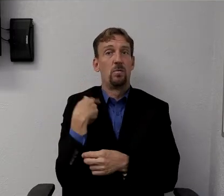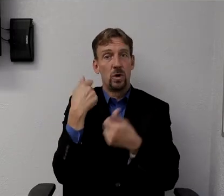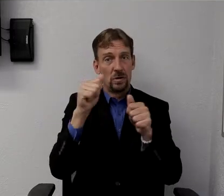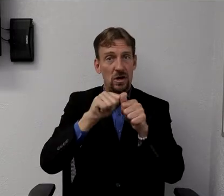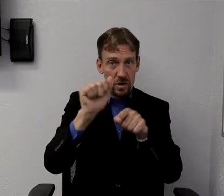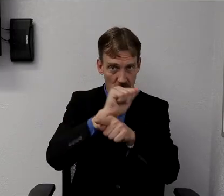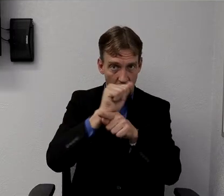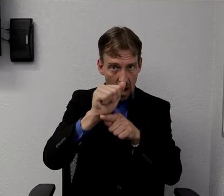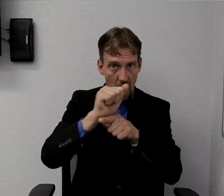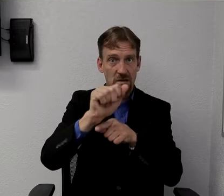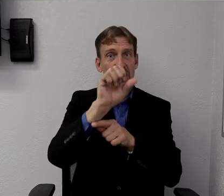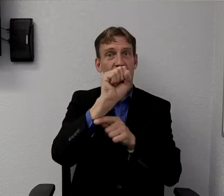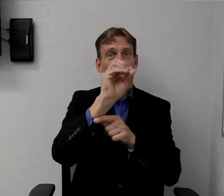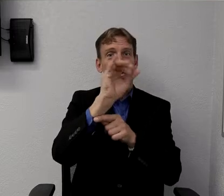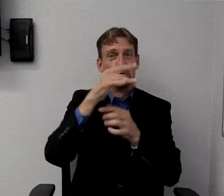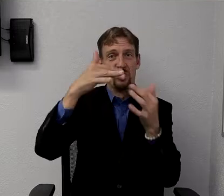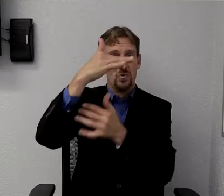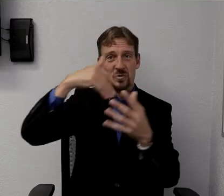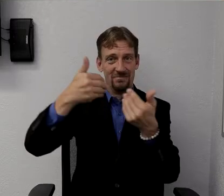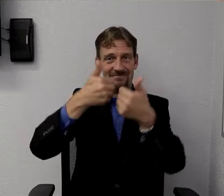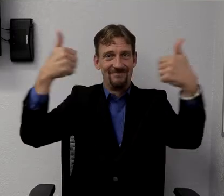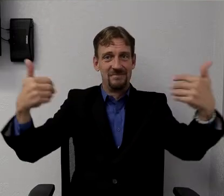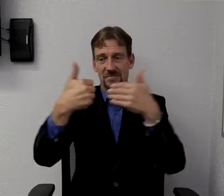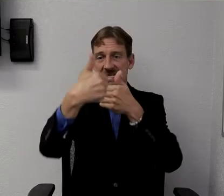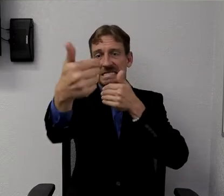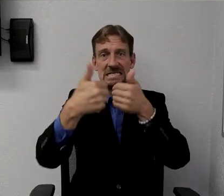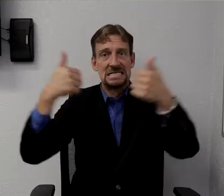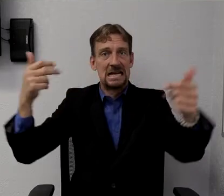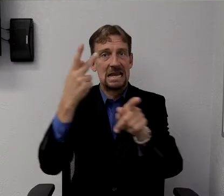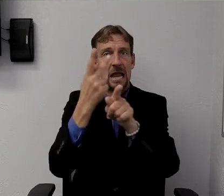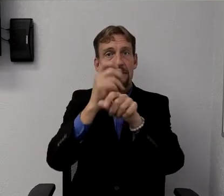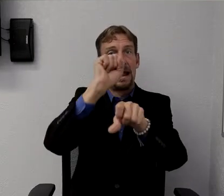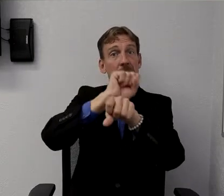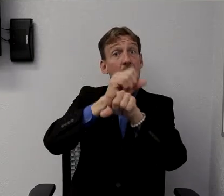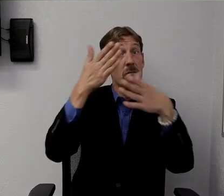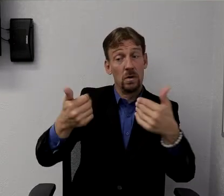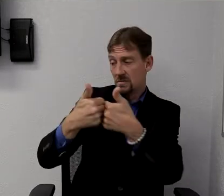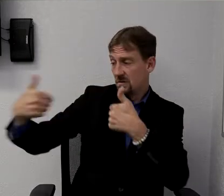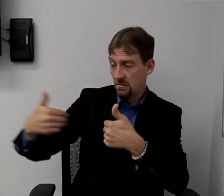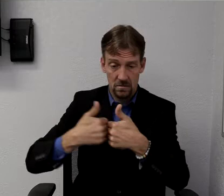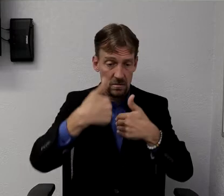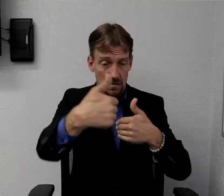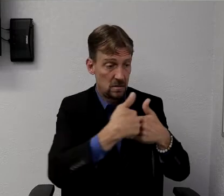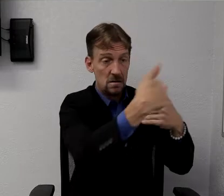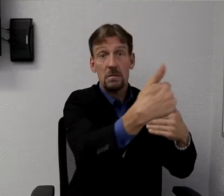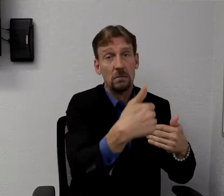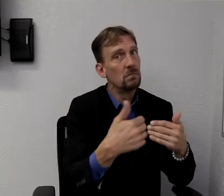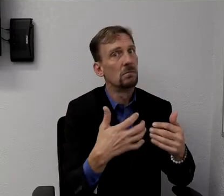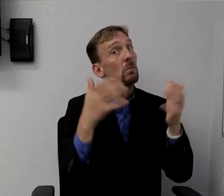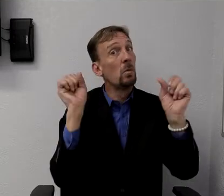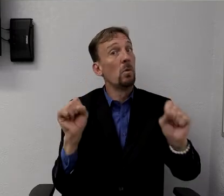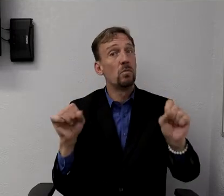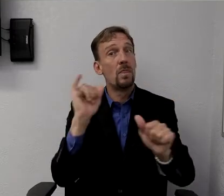so keeping our employees away from one another as much as possible, but that's very difficult to do